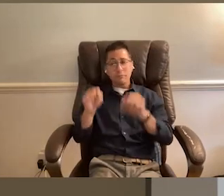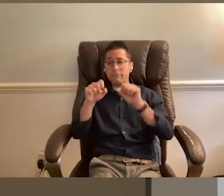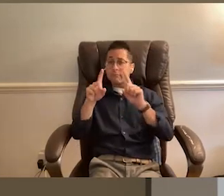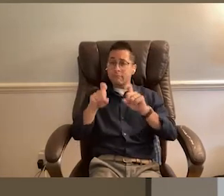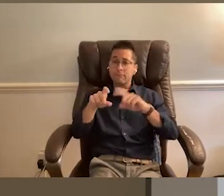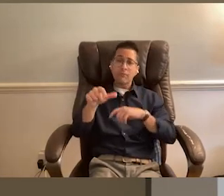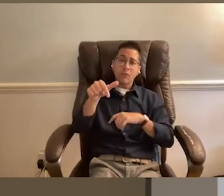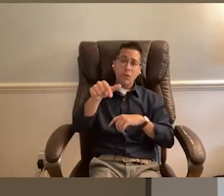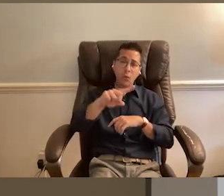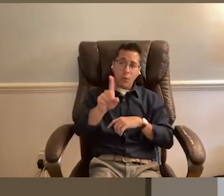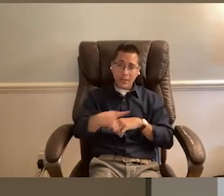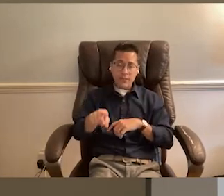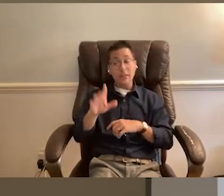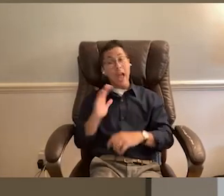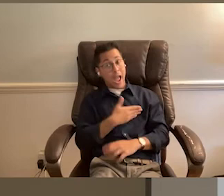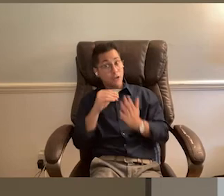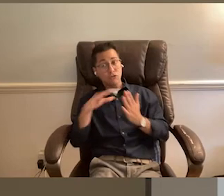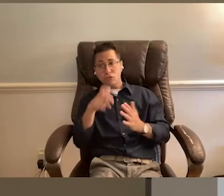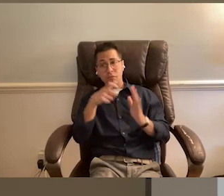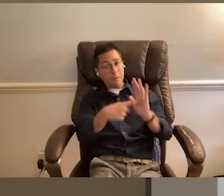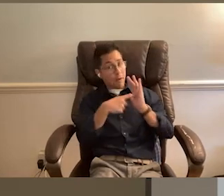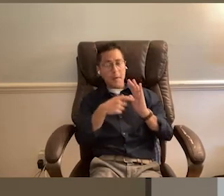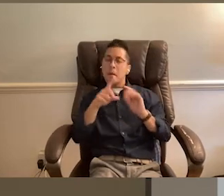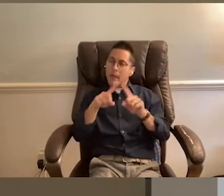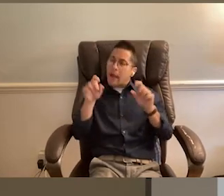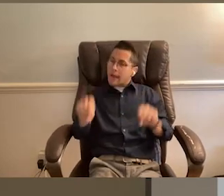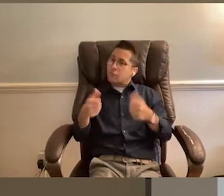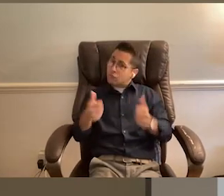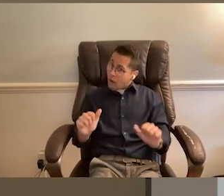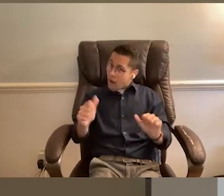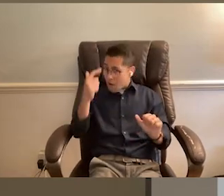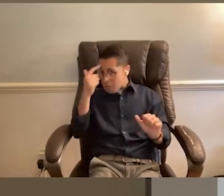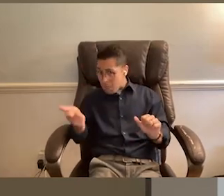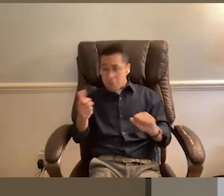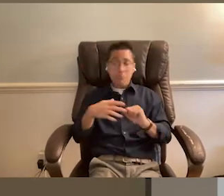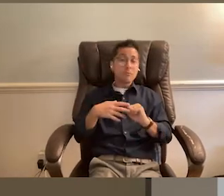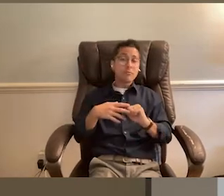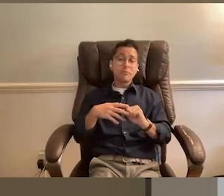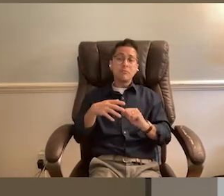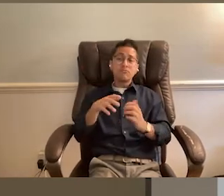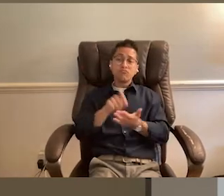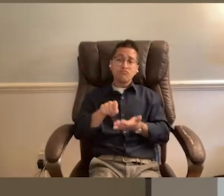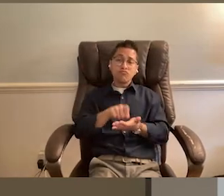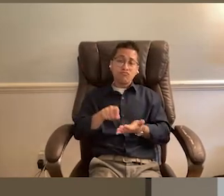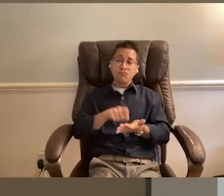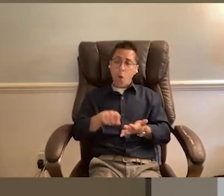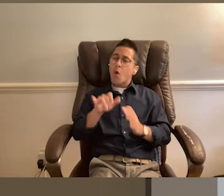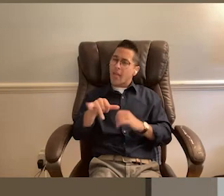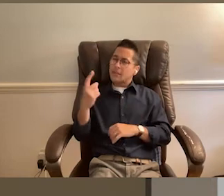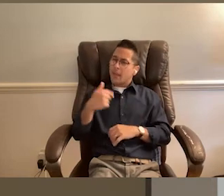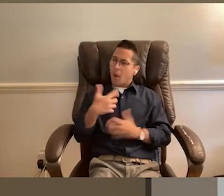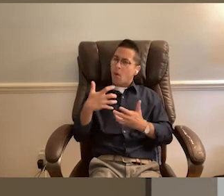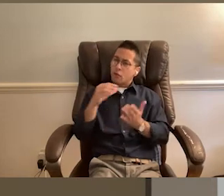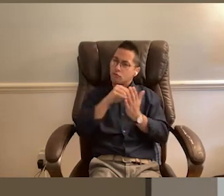some students who reading and writing, they just haven't gotten there, and they're 18 years old, so they're probably not going to get too much better at reading and writing, but they're going to go to